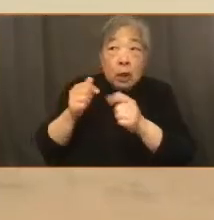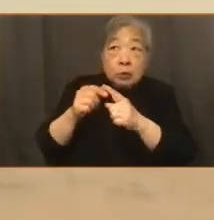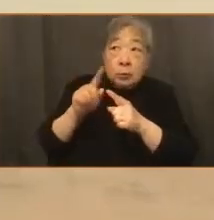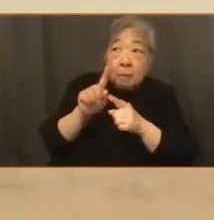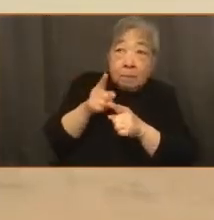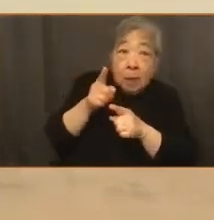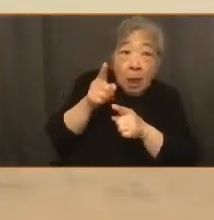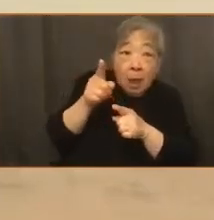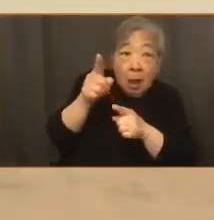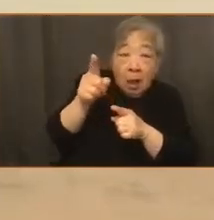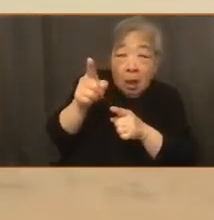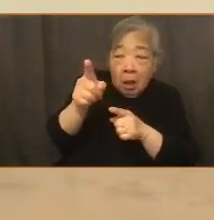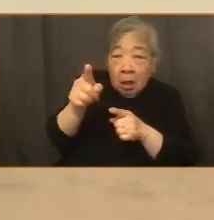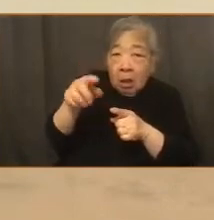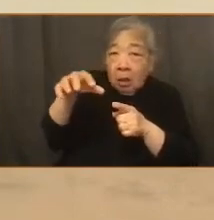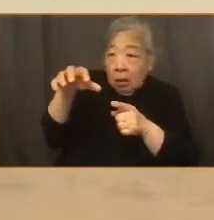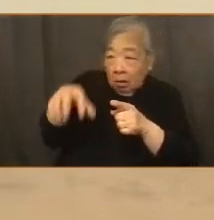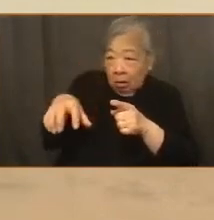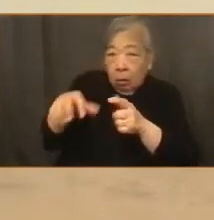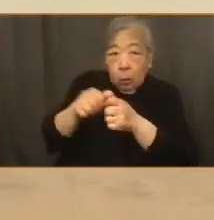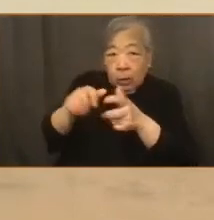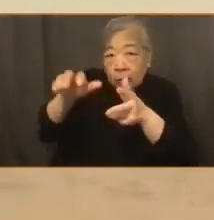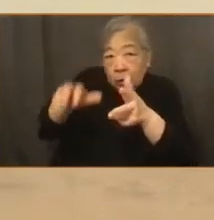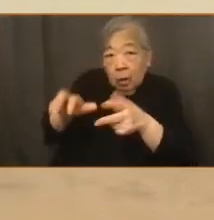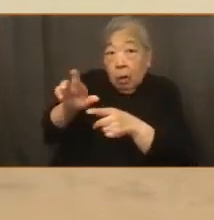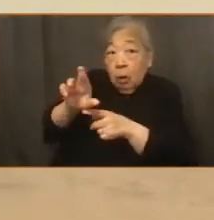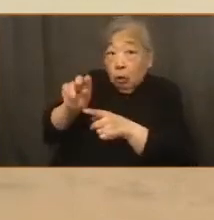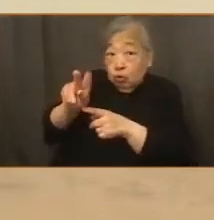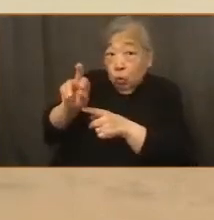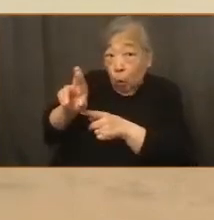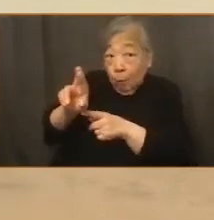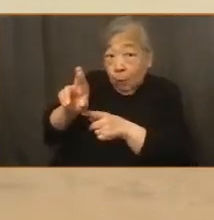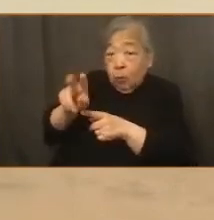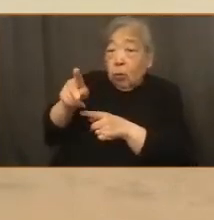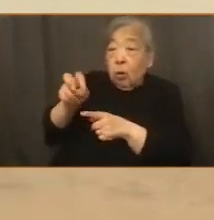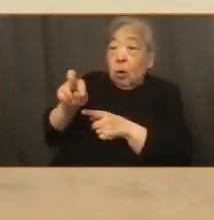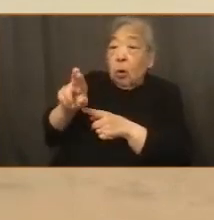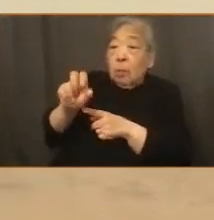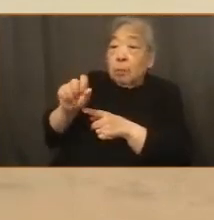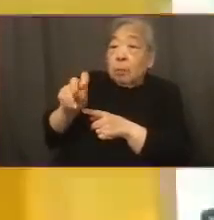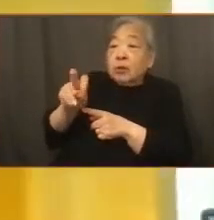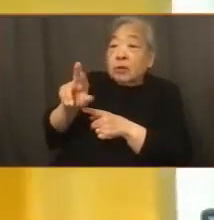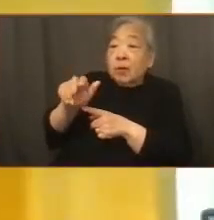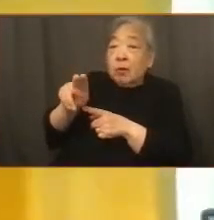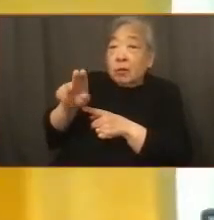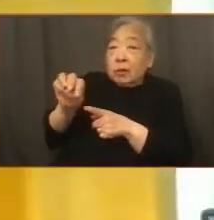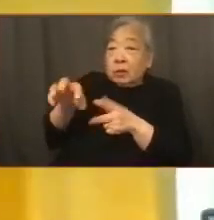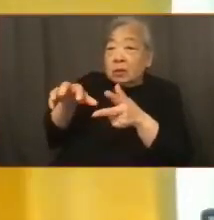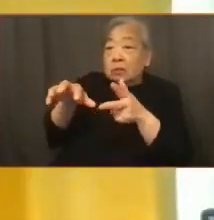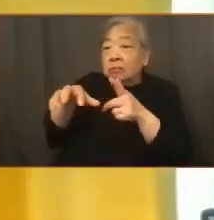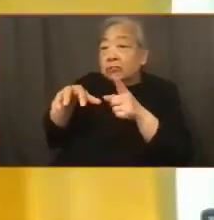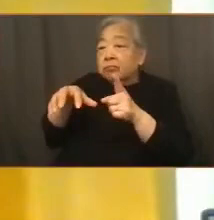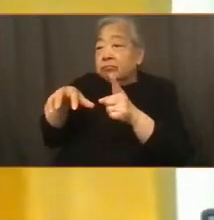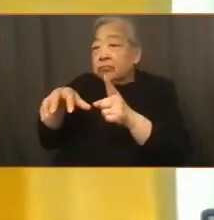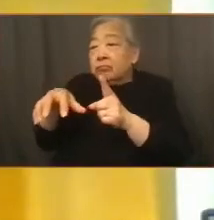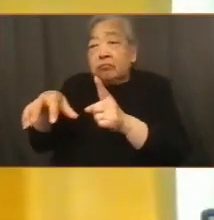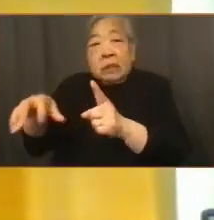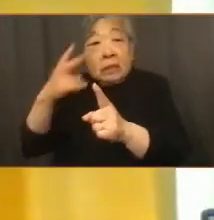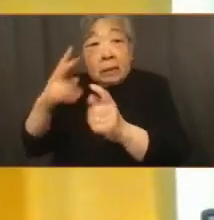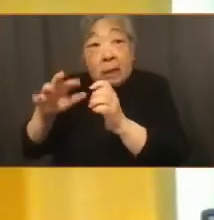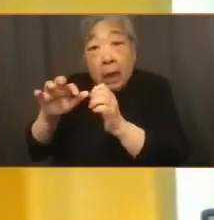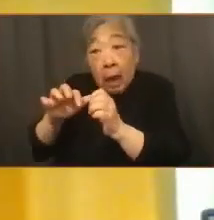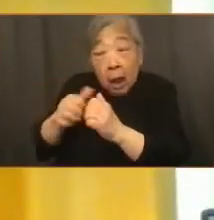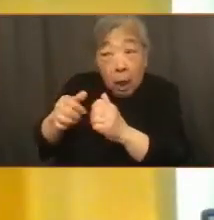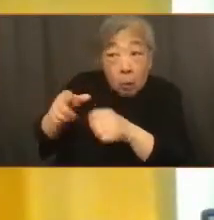robot, NASA's Perseverance rover, and it will test how well it works as a scout. Ingenuity recently demonstrated that